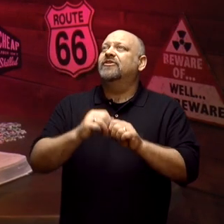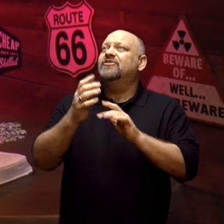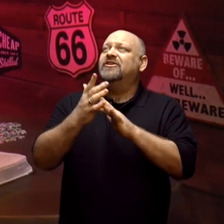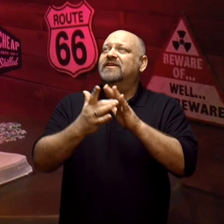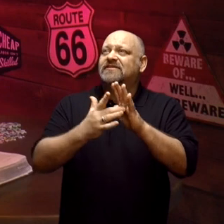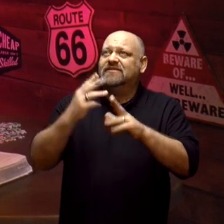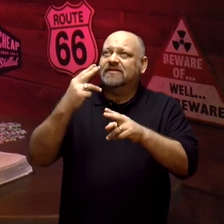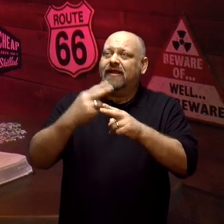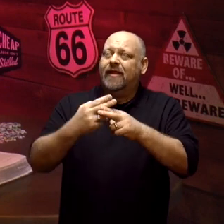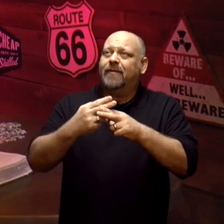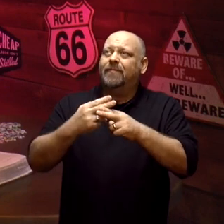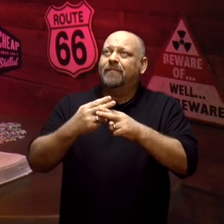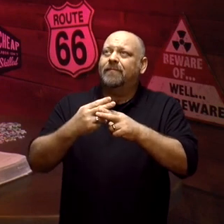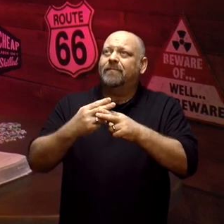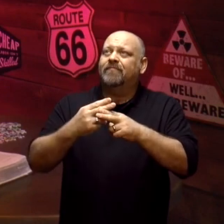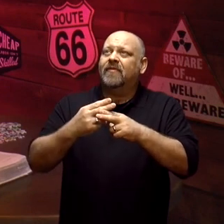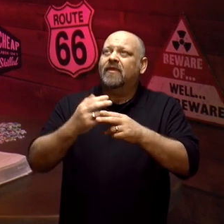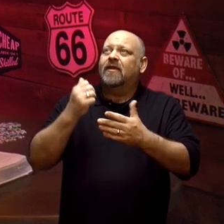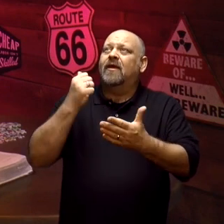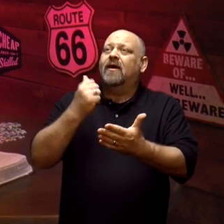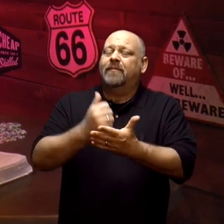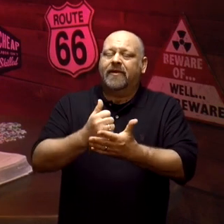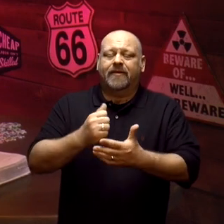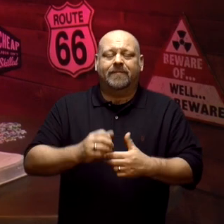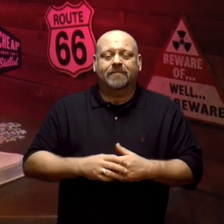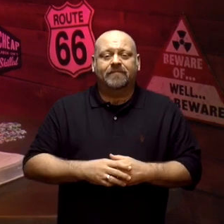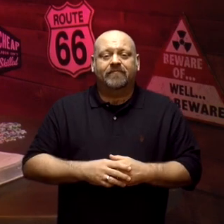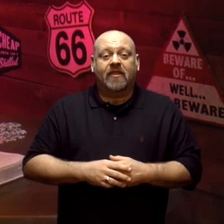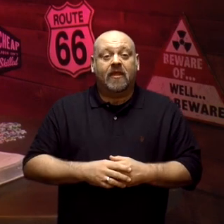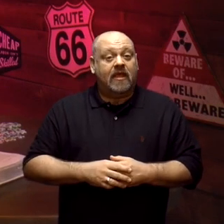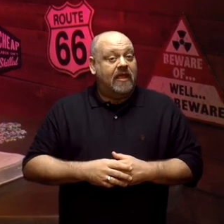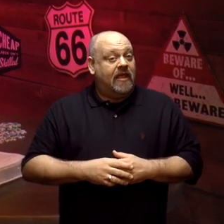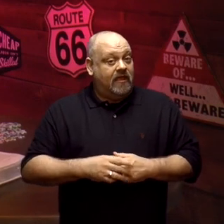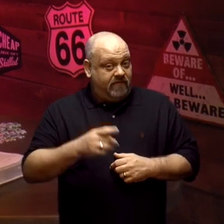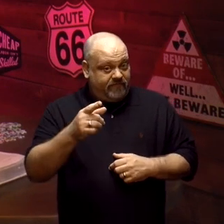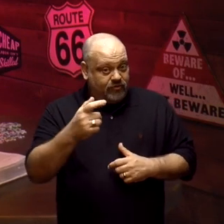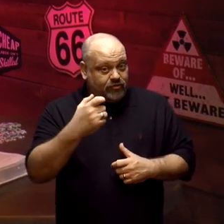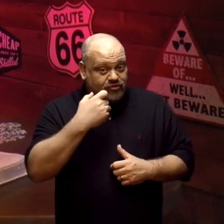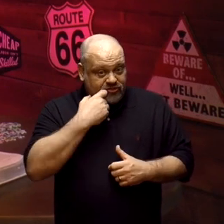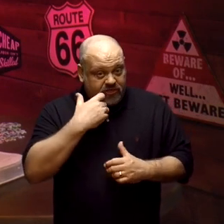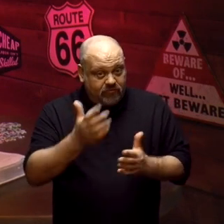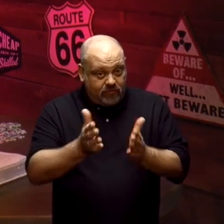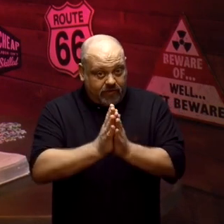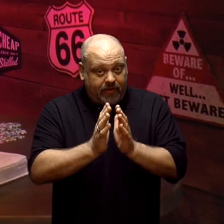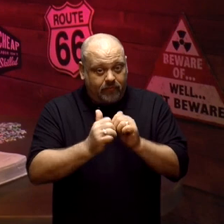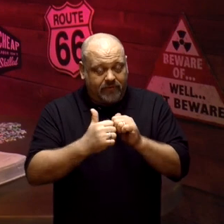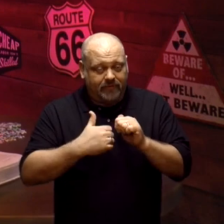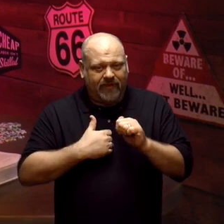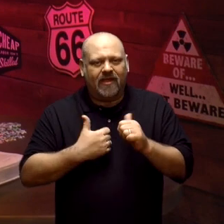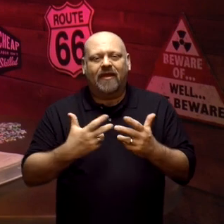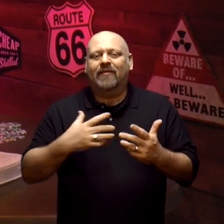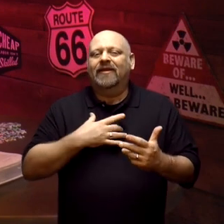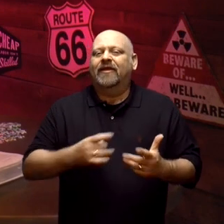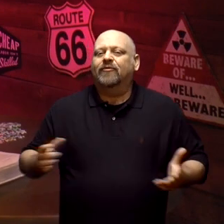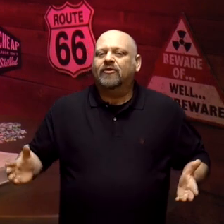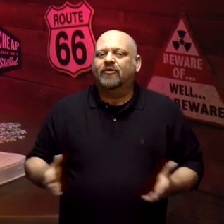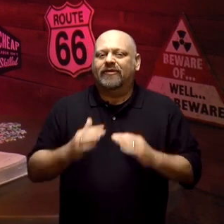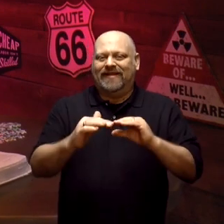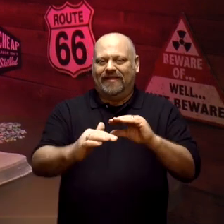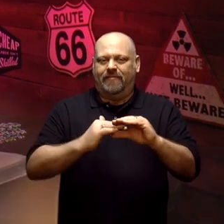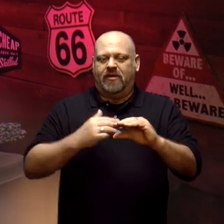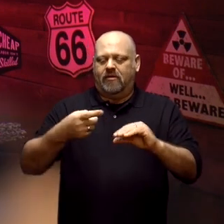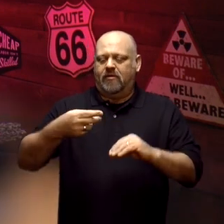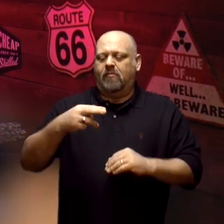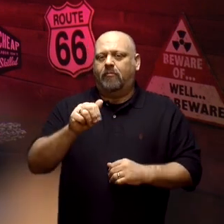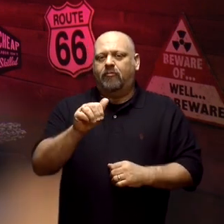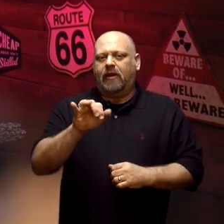In Jesus' name, amen. If you just prayed with me, I'd like to encourage you to send an email